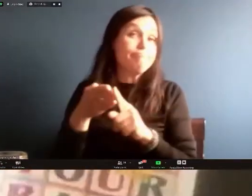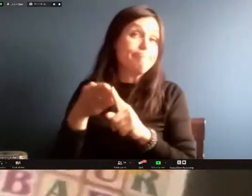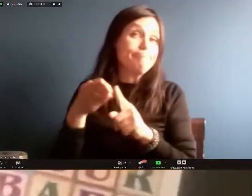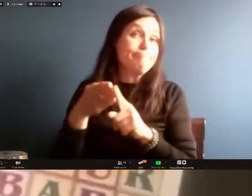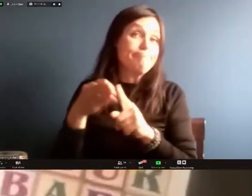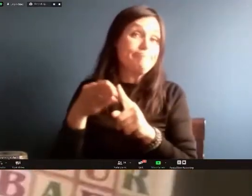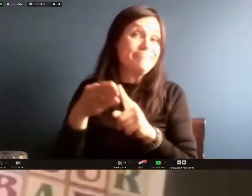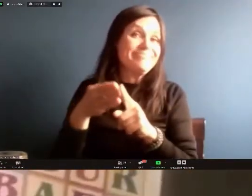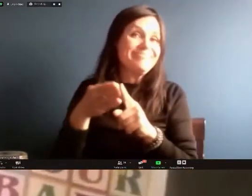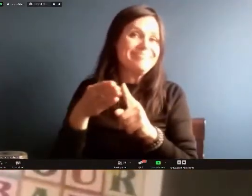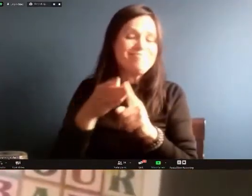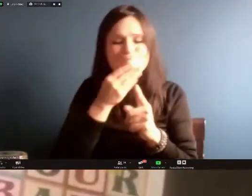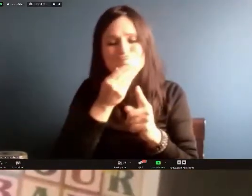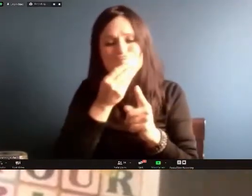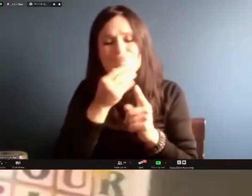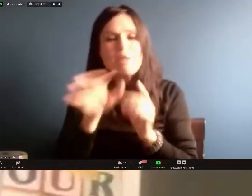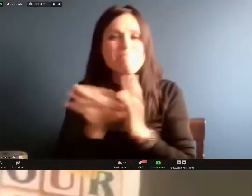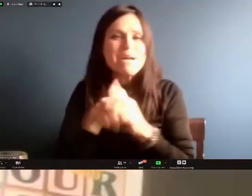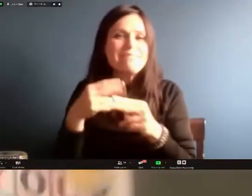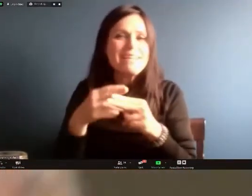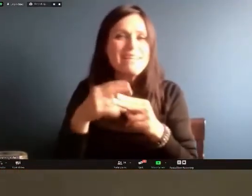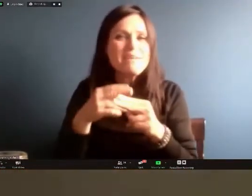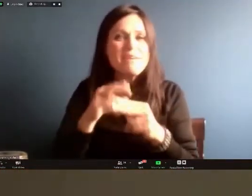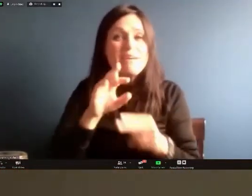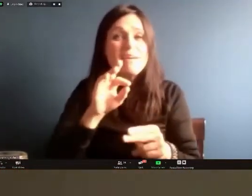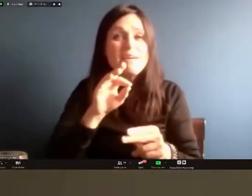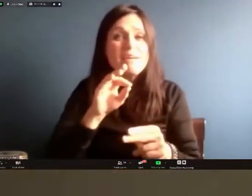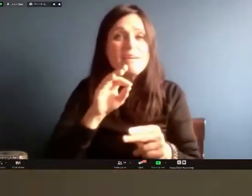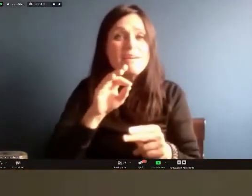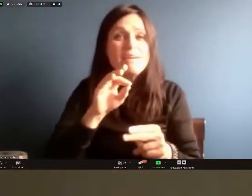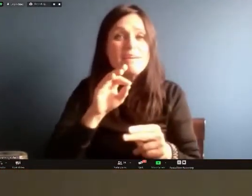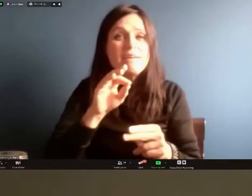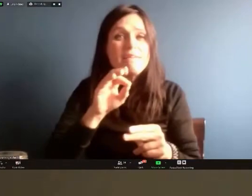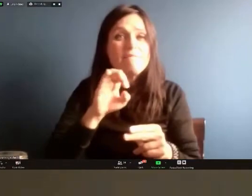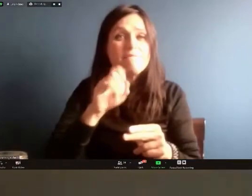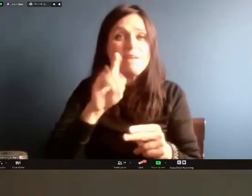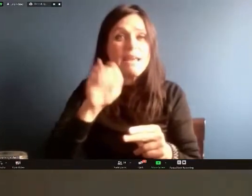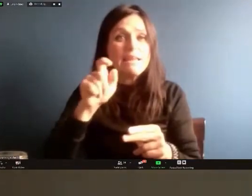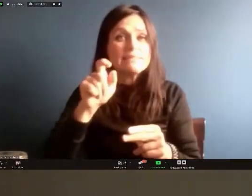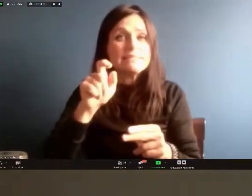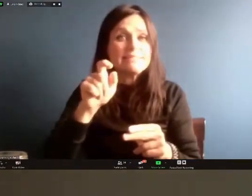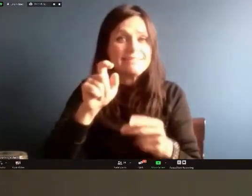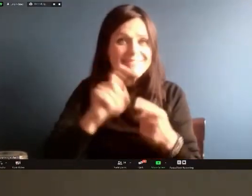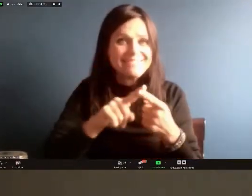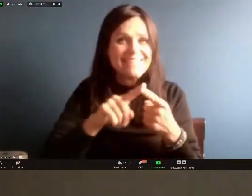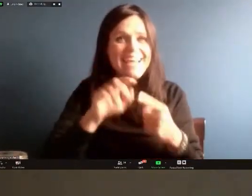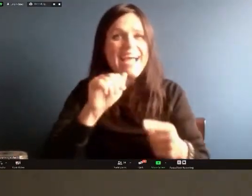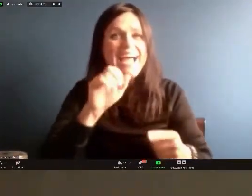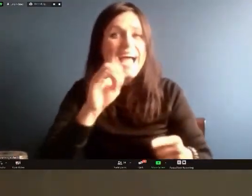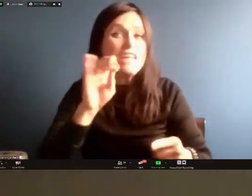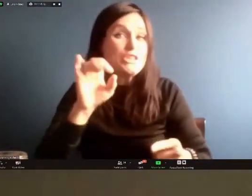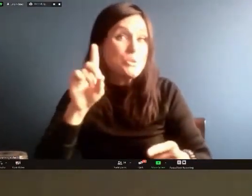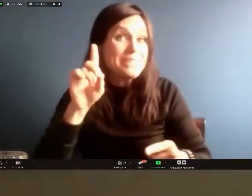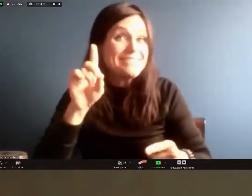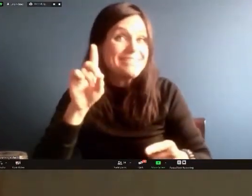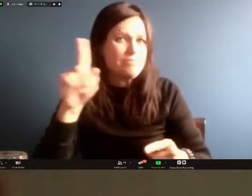I believe I used this to find the name Felix. Astrid was always Astrid. My husband is Swedish. And so,